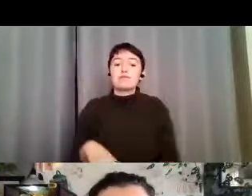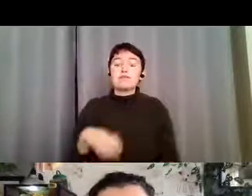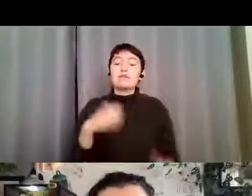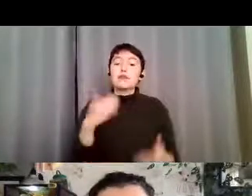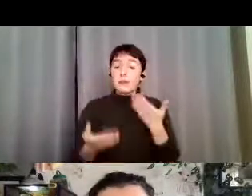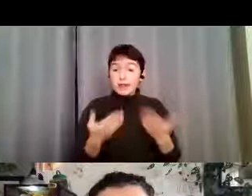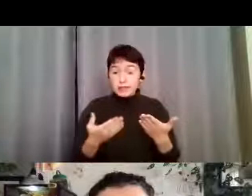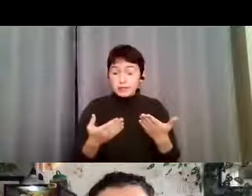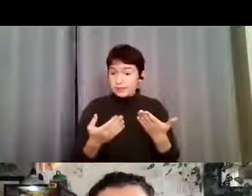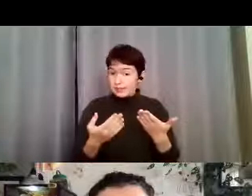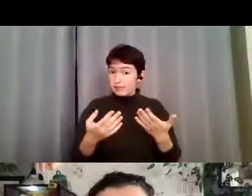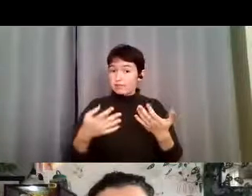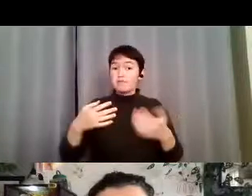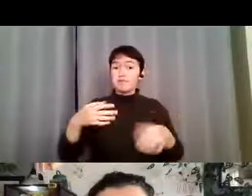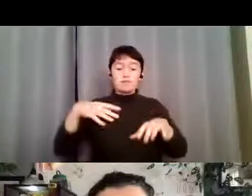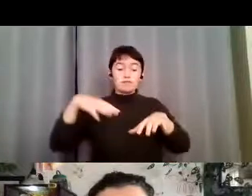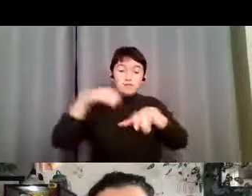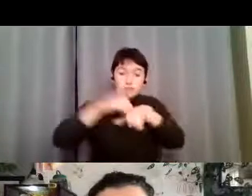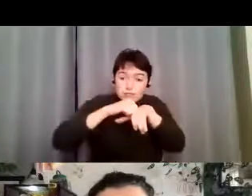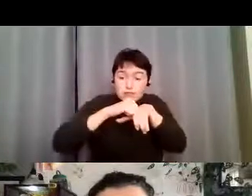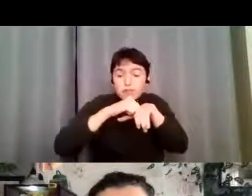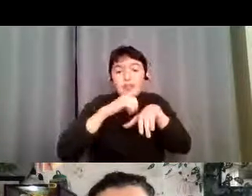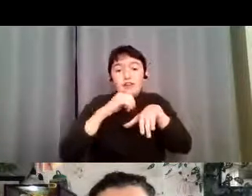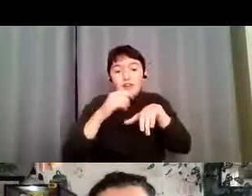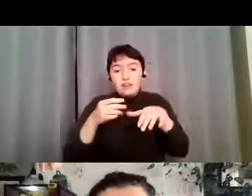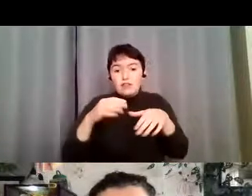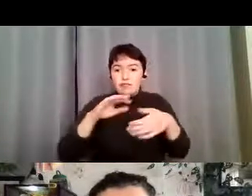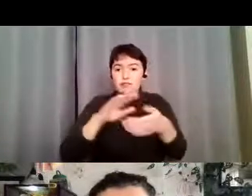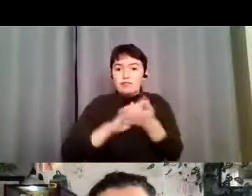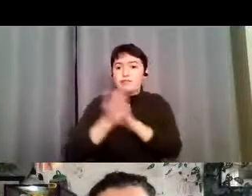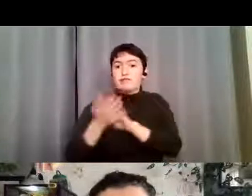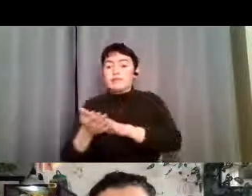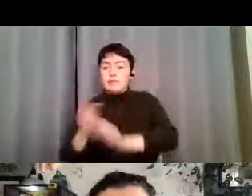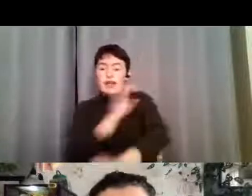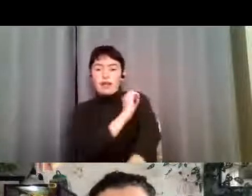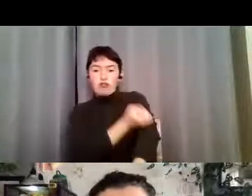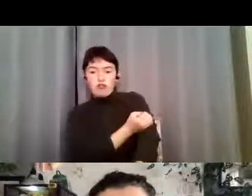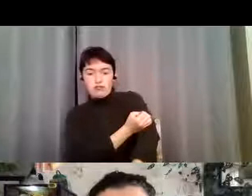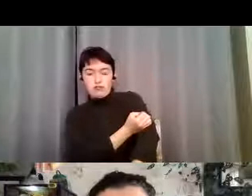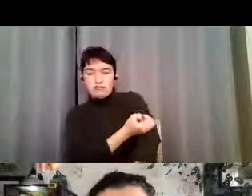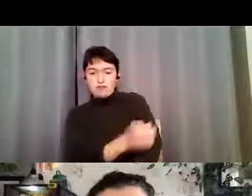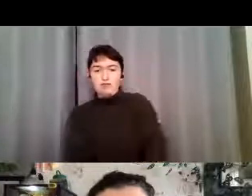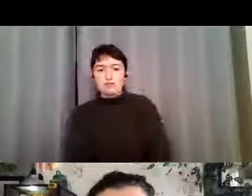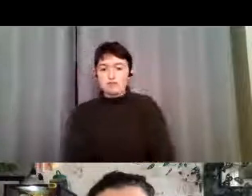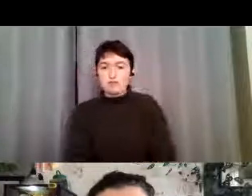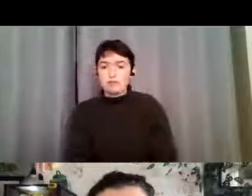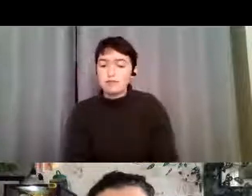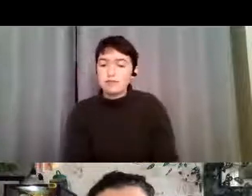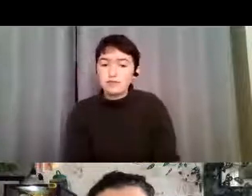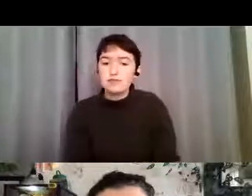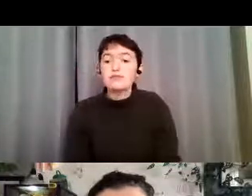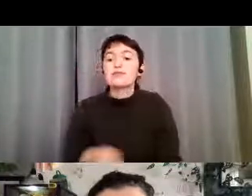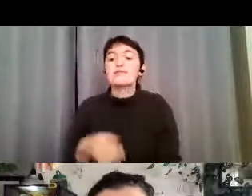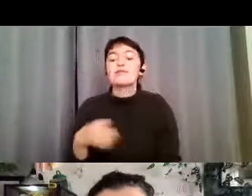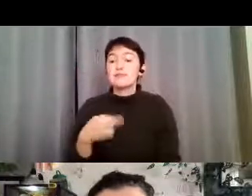to create water from some of the rocks that make up the moon. And in fact, water can also reach the